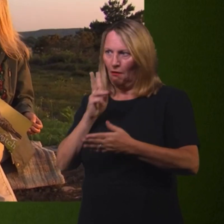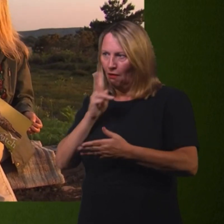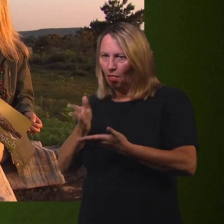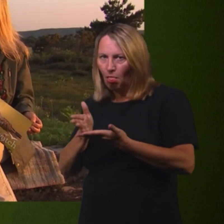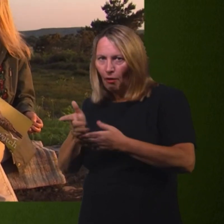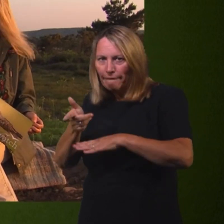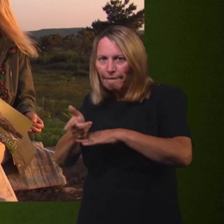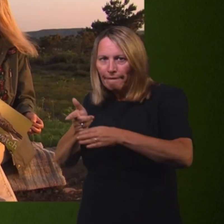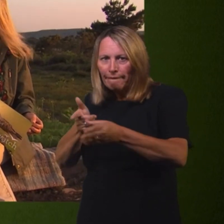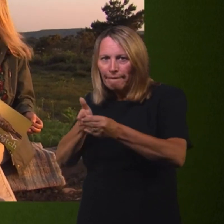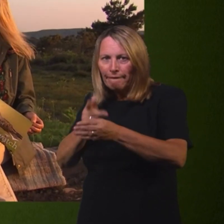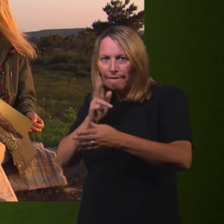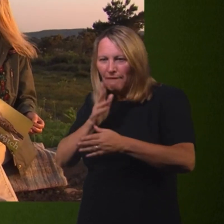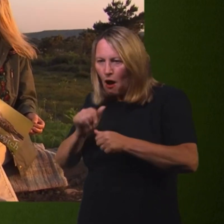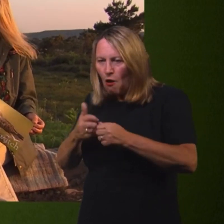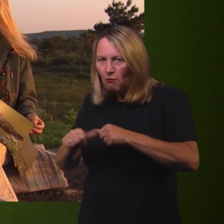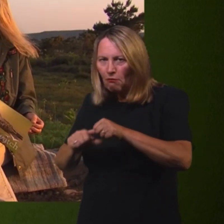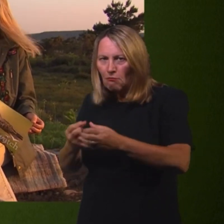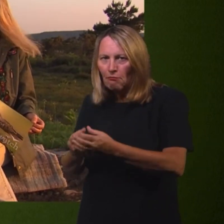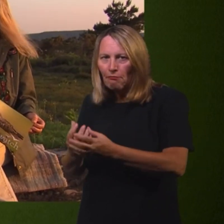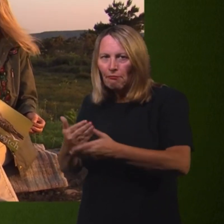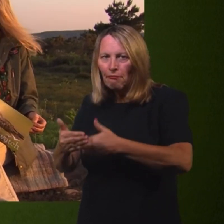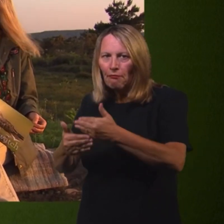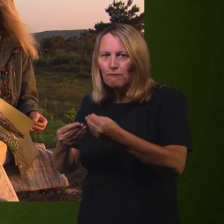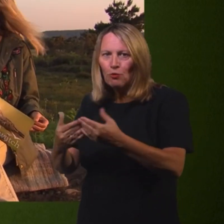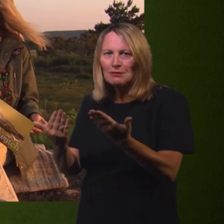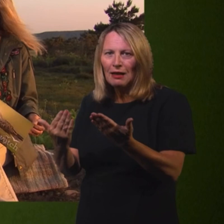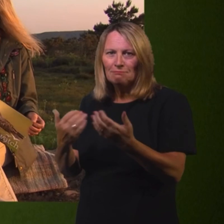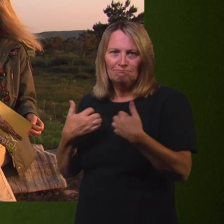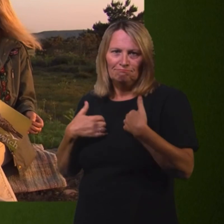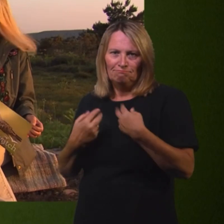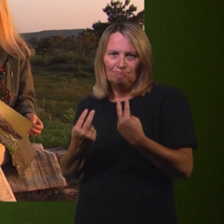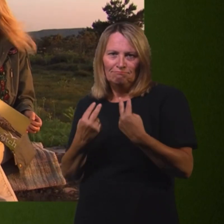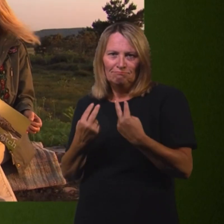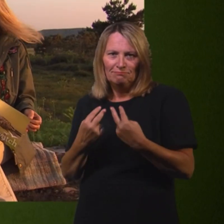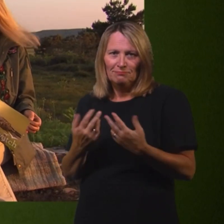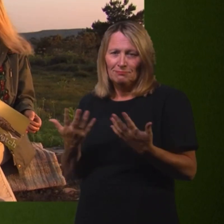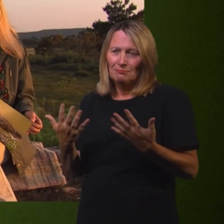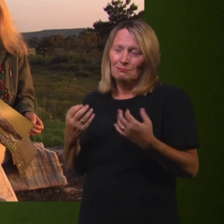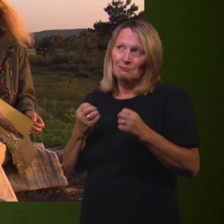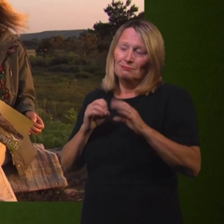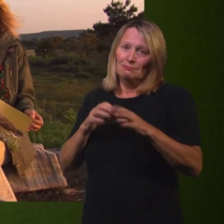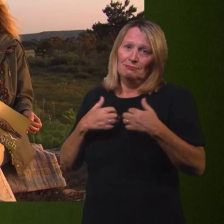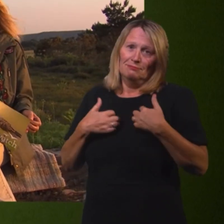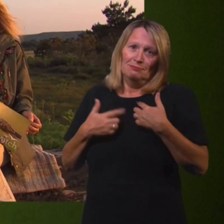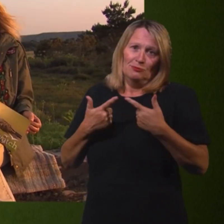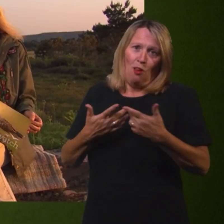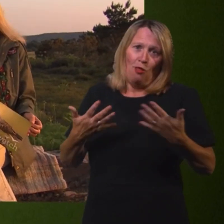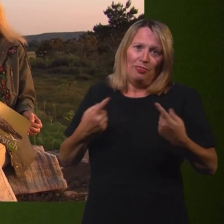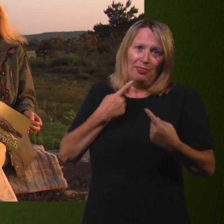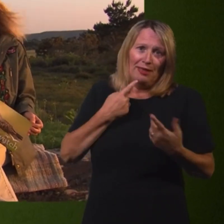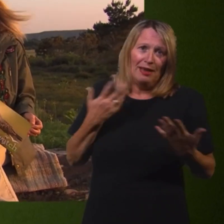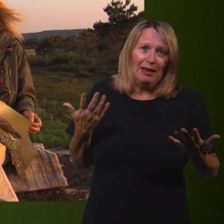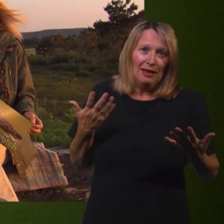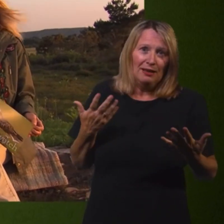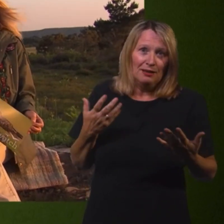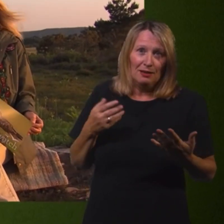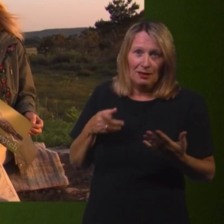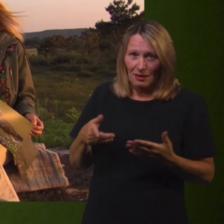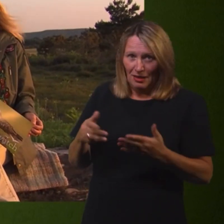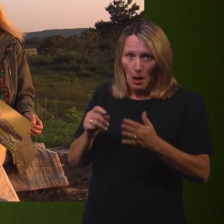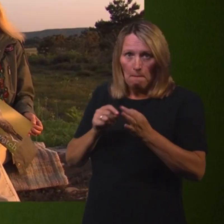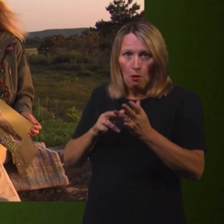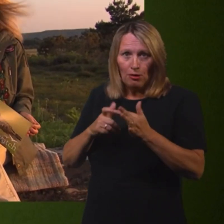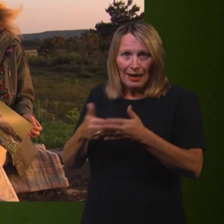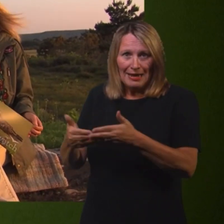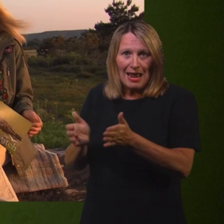behaviour in the coming days, so stay tuned for that. There is so much to say about it, isn't it? Because it really is a bonkers nest,